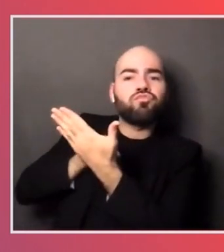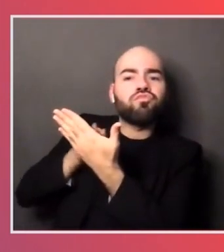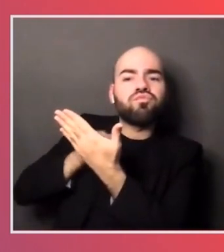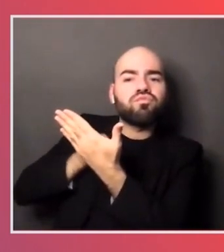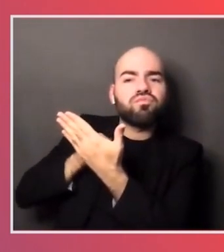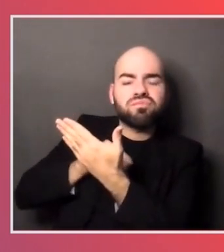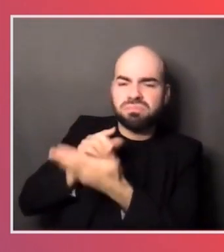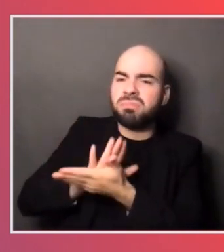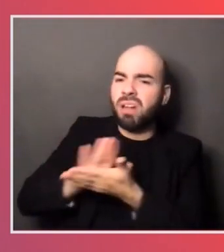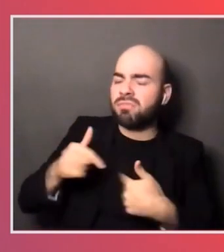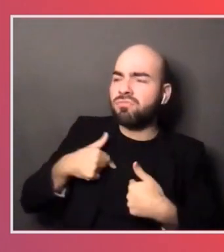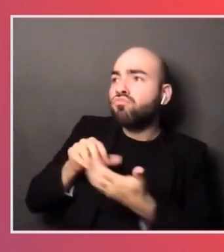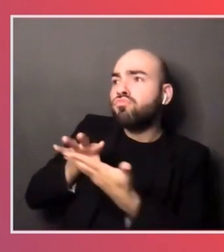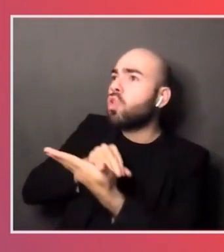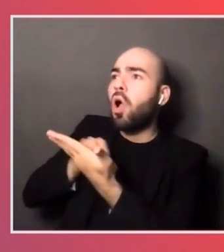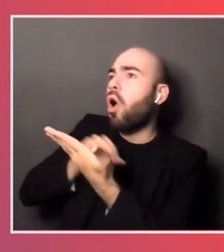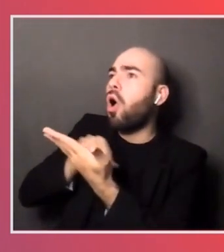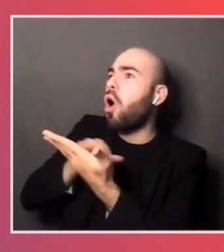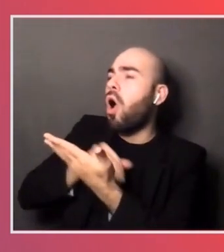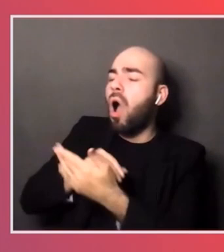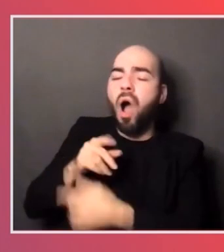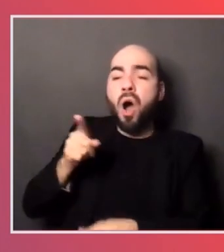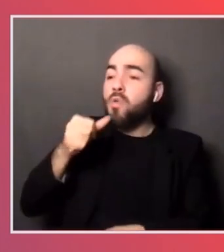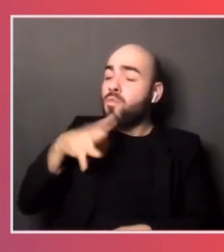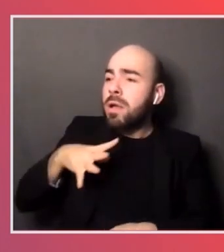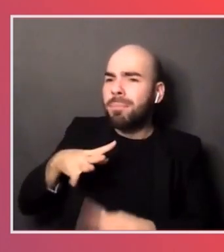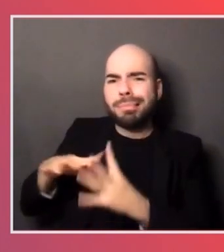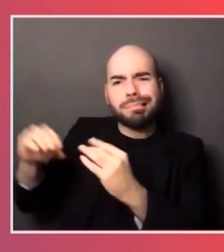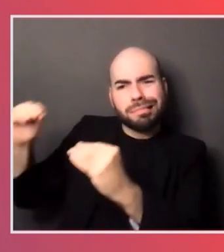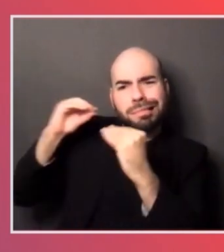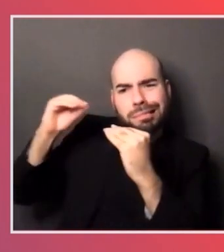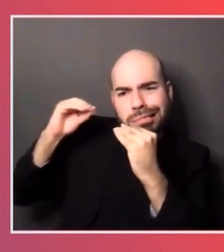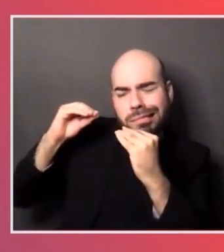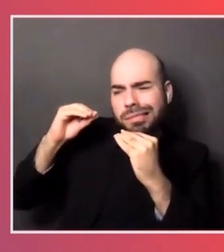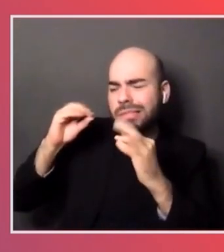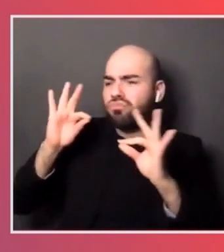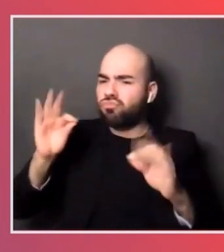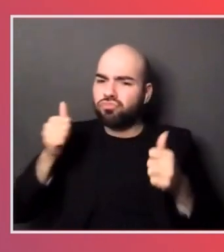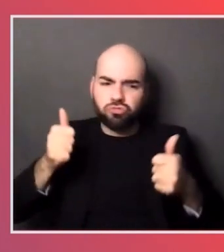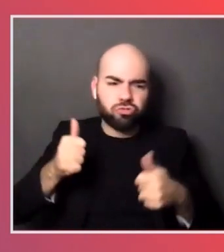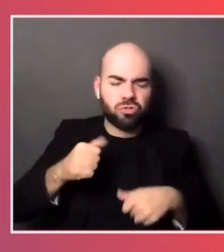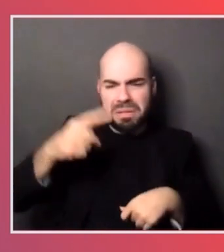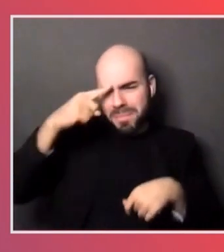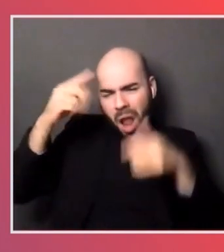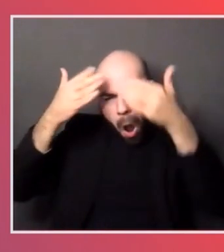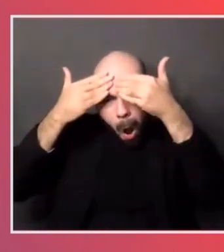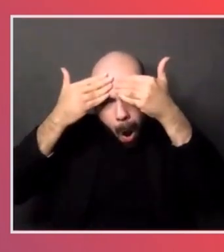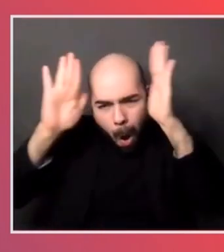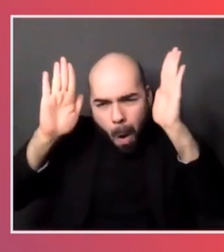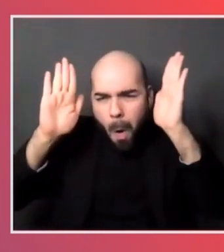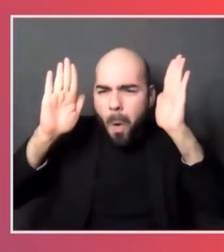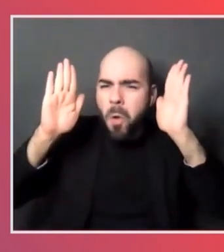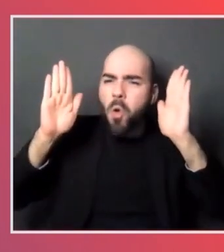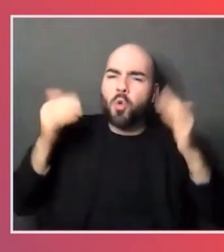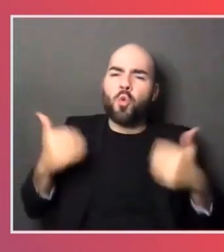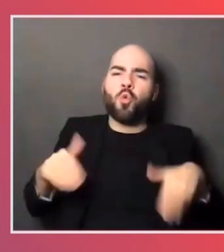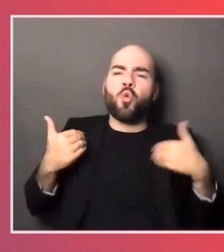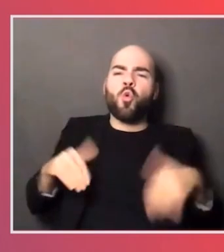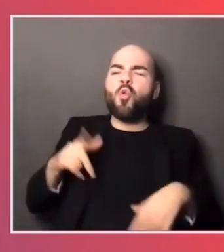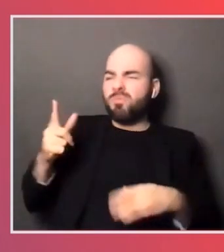grounded, independent, forward-thinking women. And they inspired me